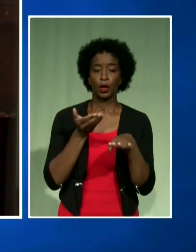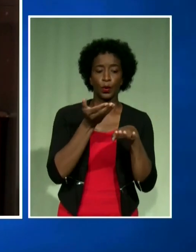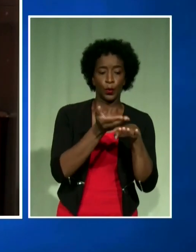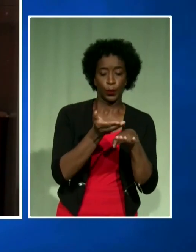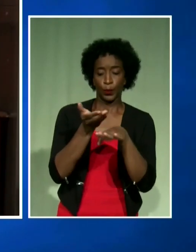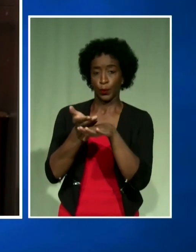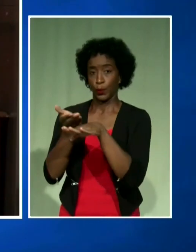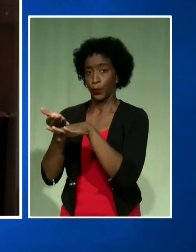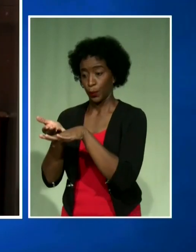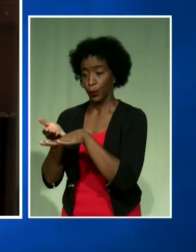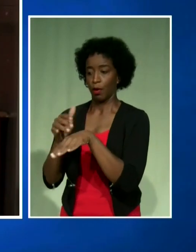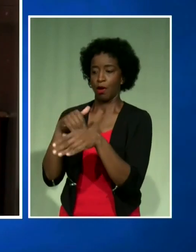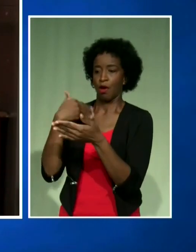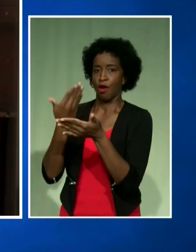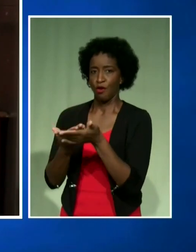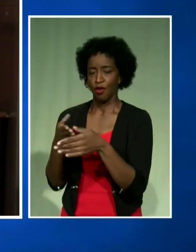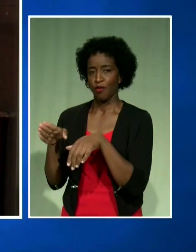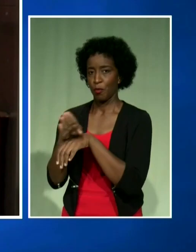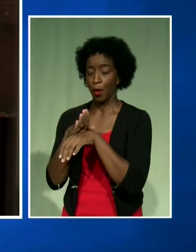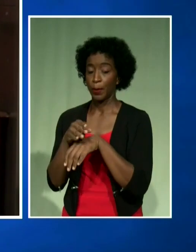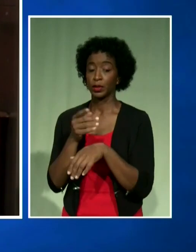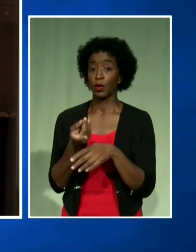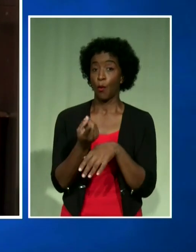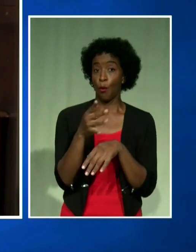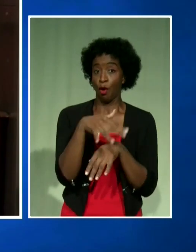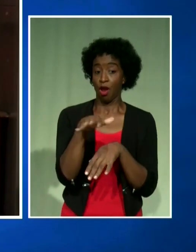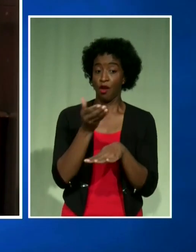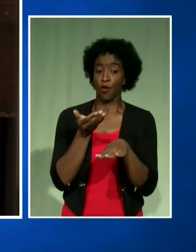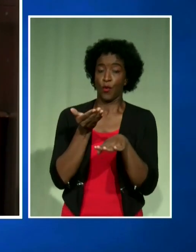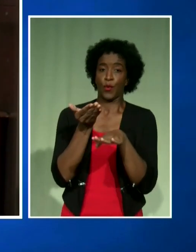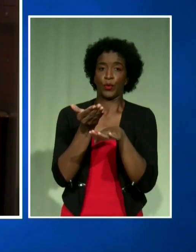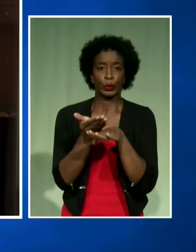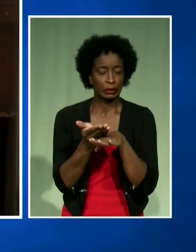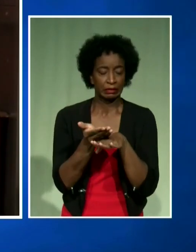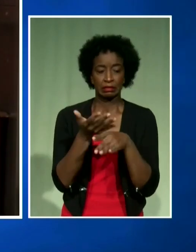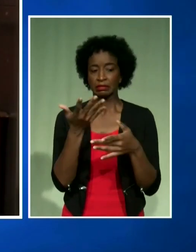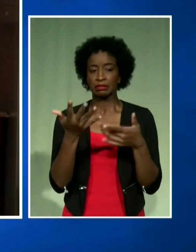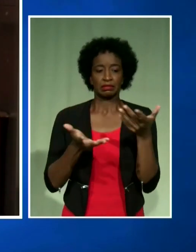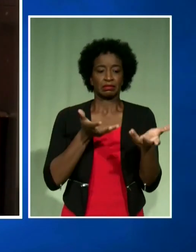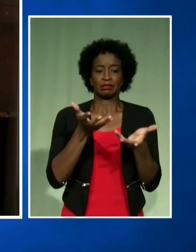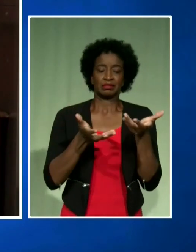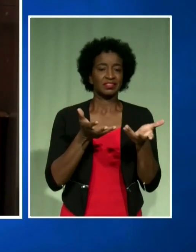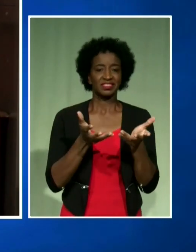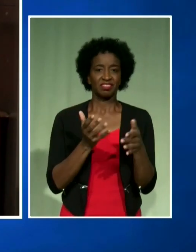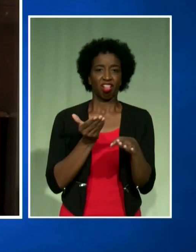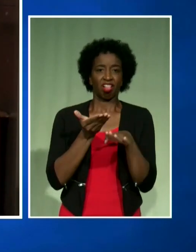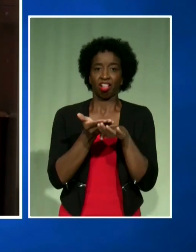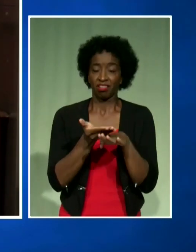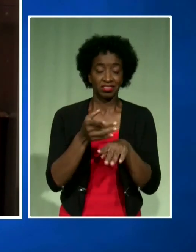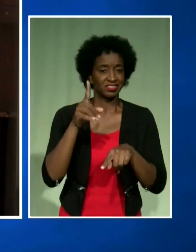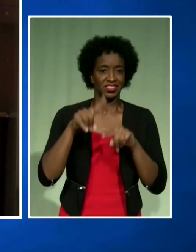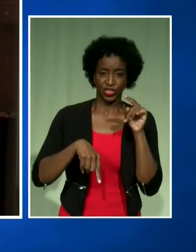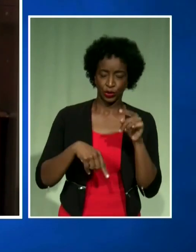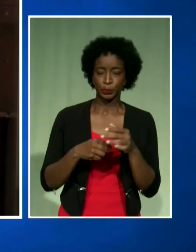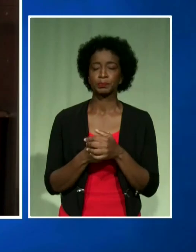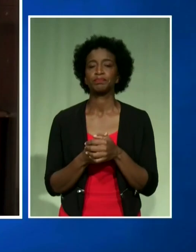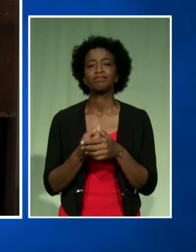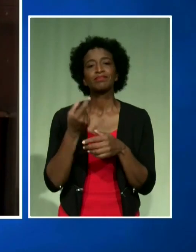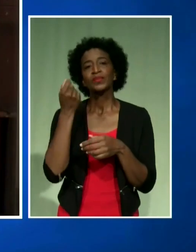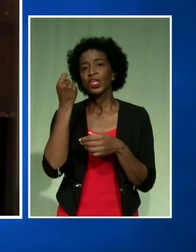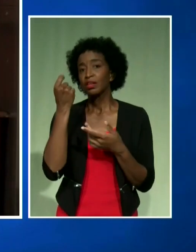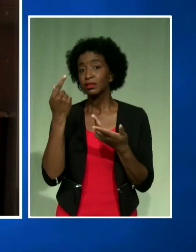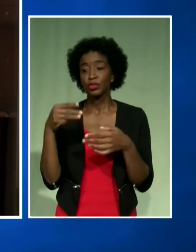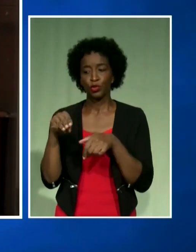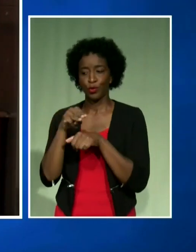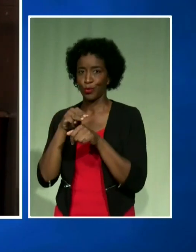before coming to Barbados. All of this is outside of the control of Barbados, of the Ministry of Education, of the schools,